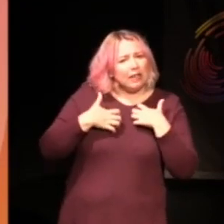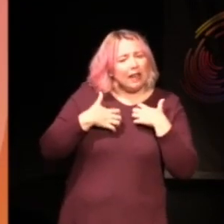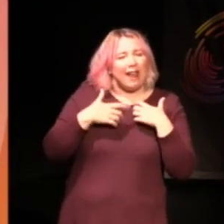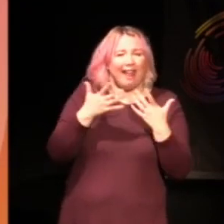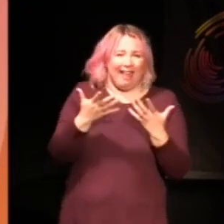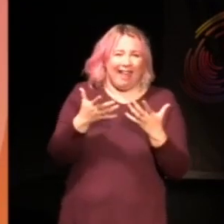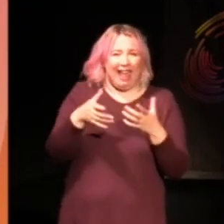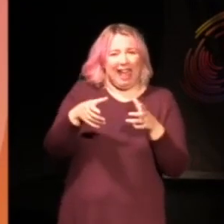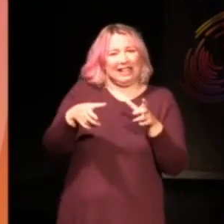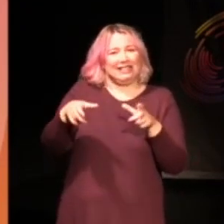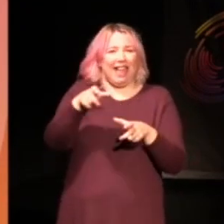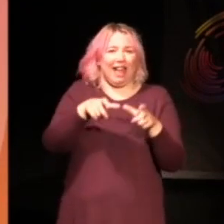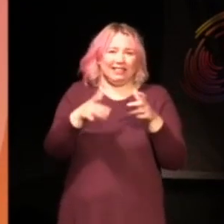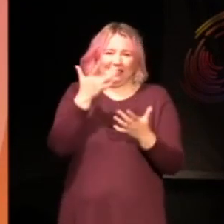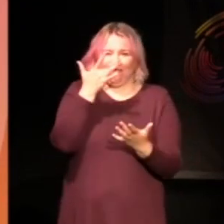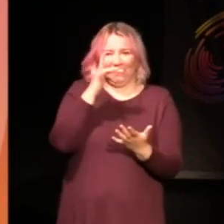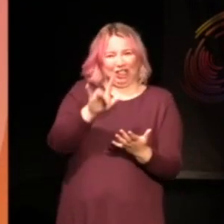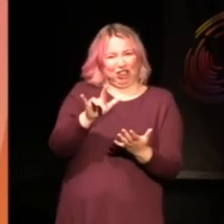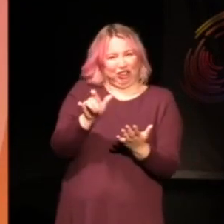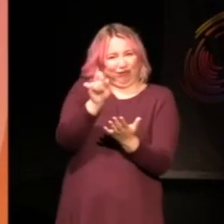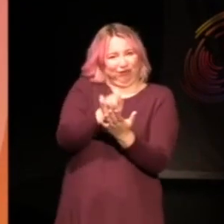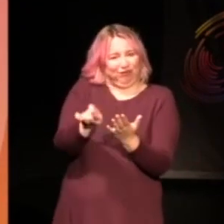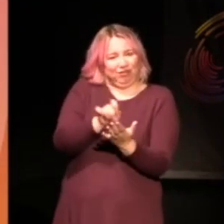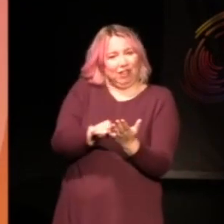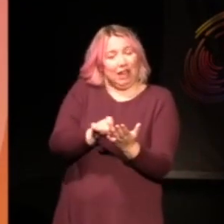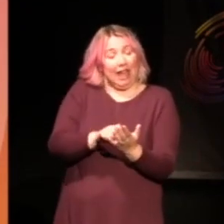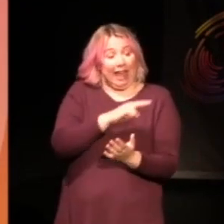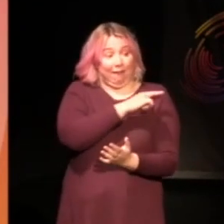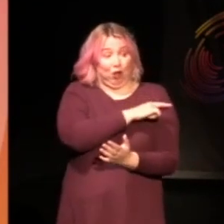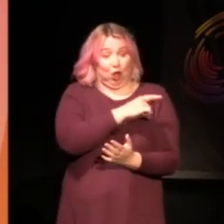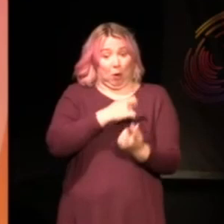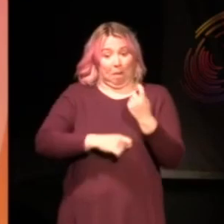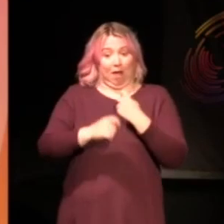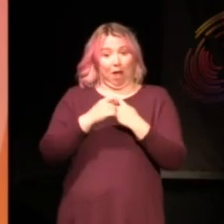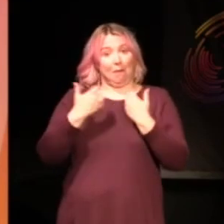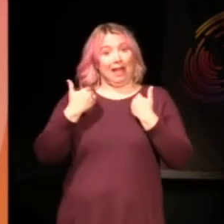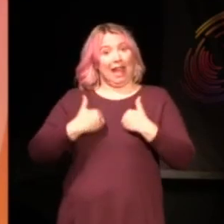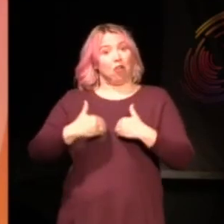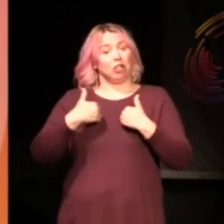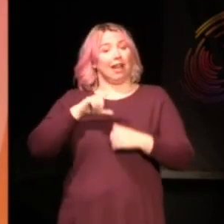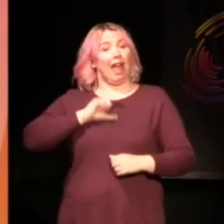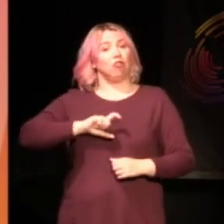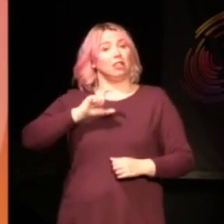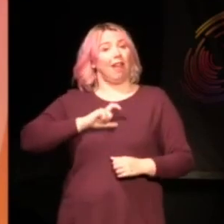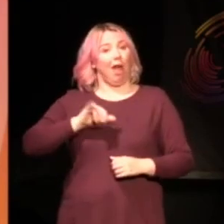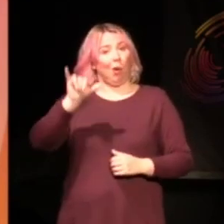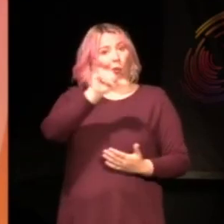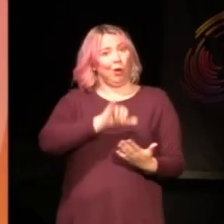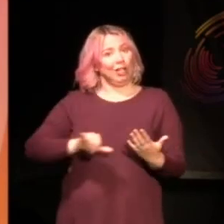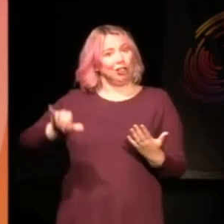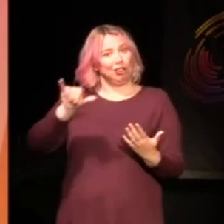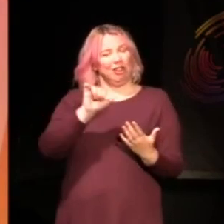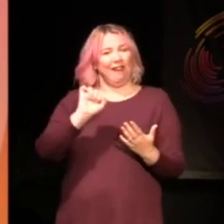fiction, and whether if you were a character, which character would you be in any